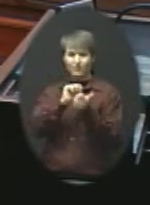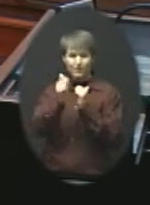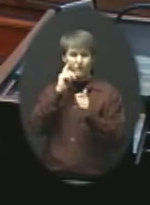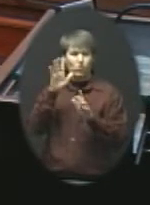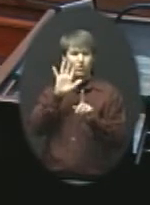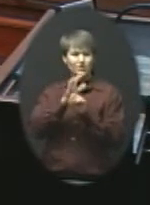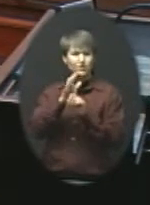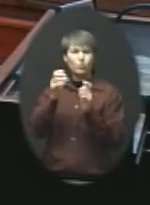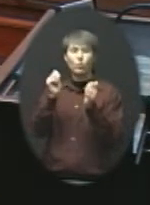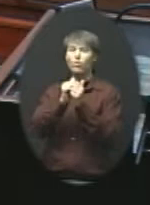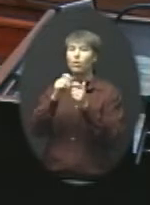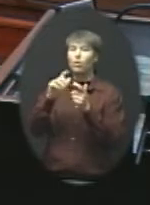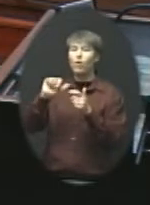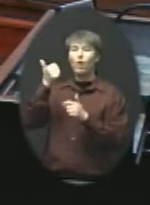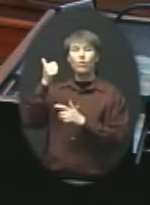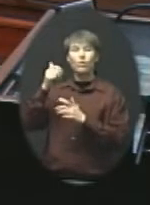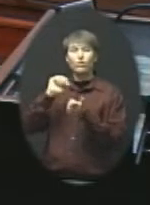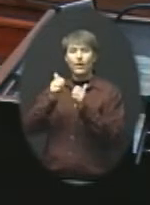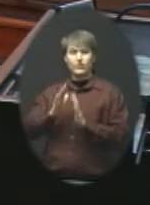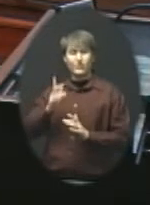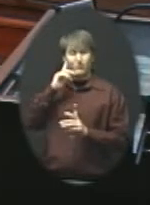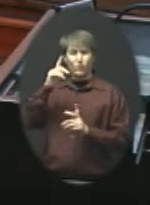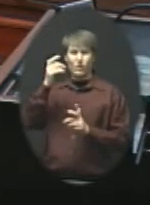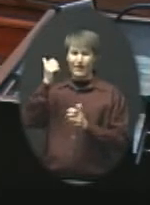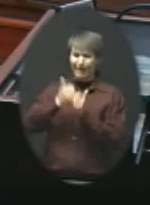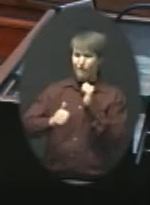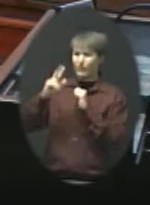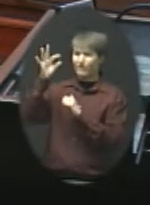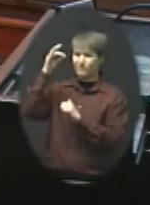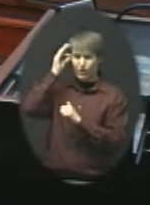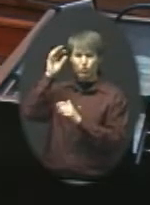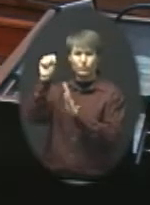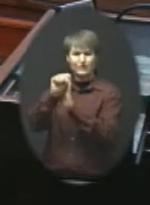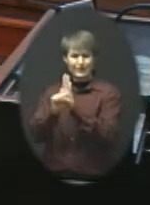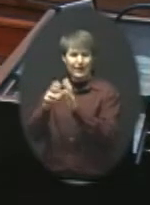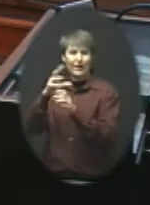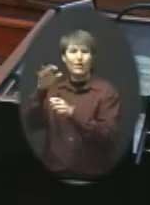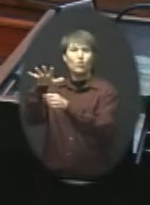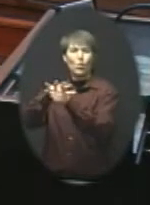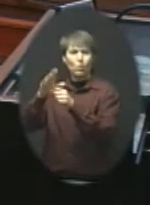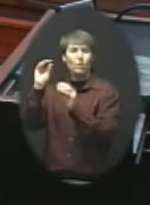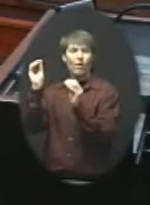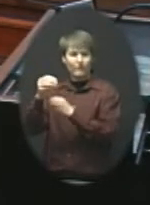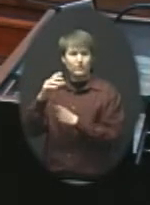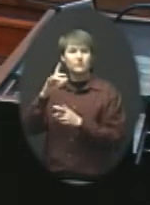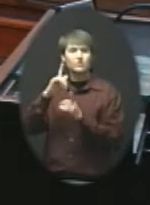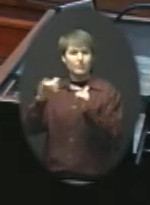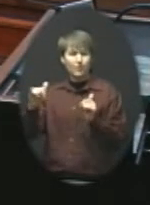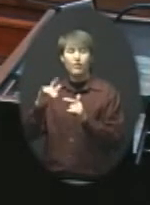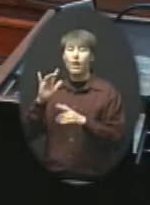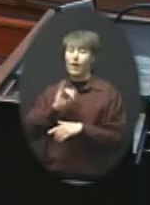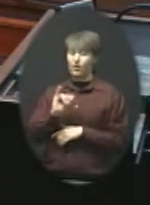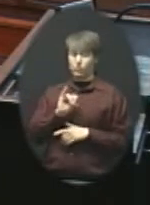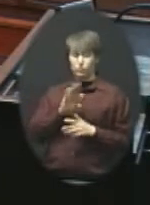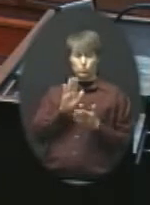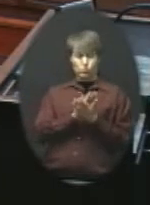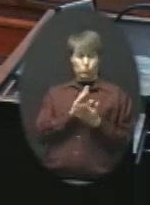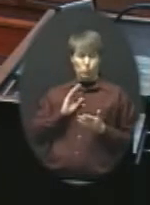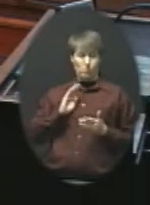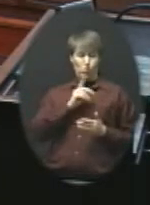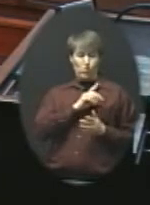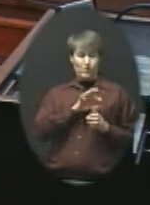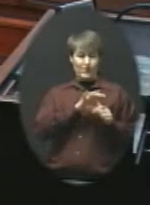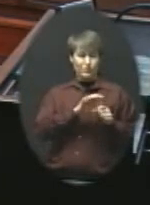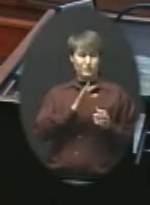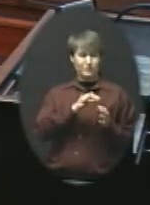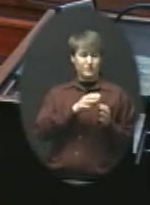other candidates for every federal, state, and local office. And whereas moving school board elections from the spring